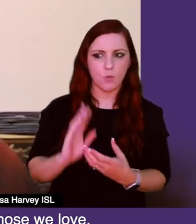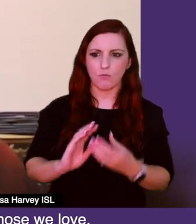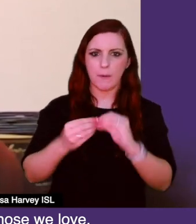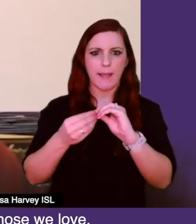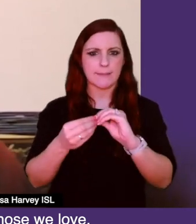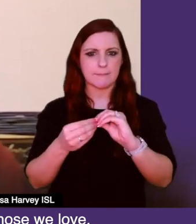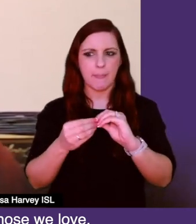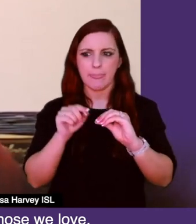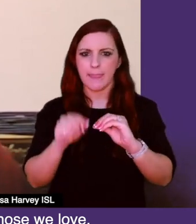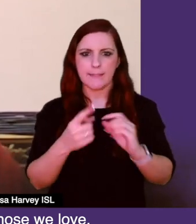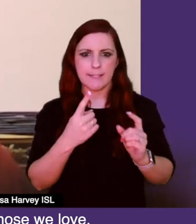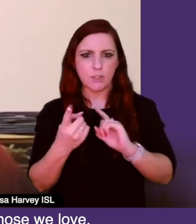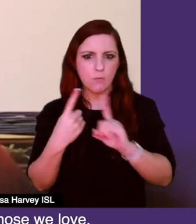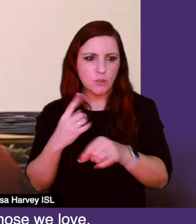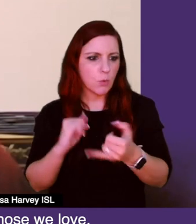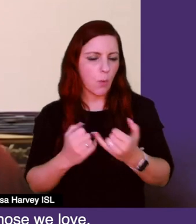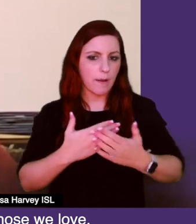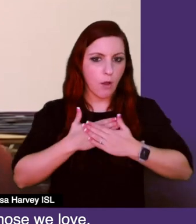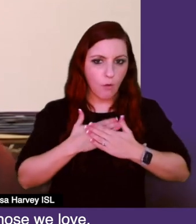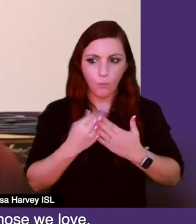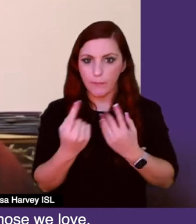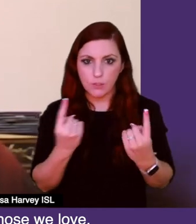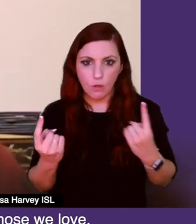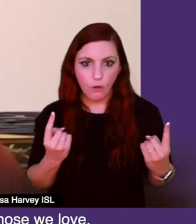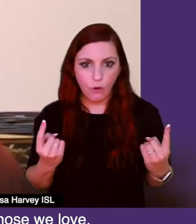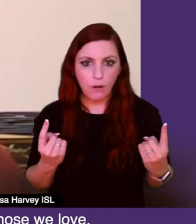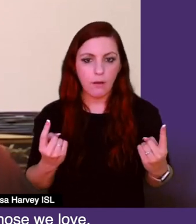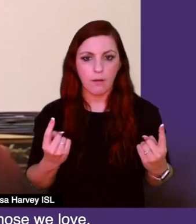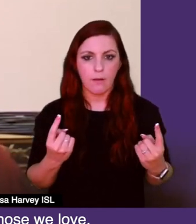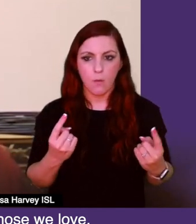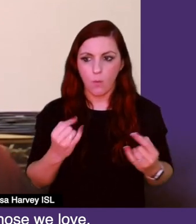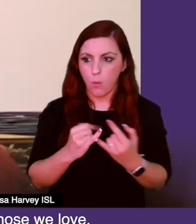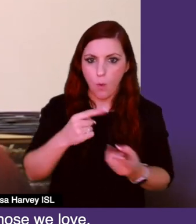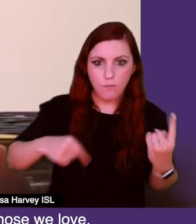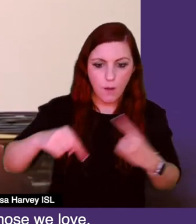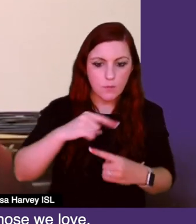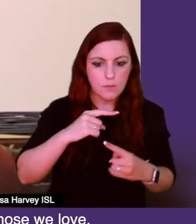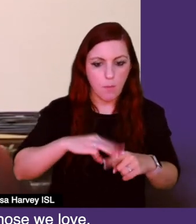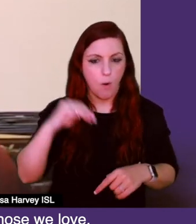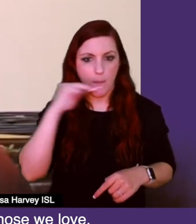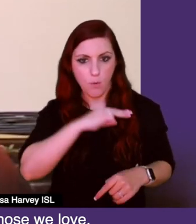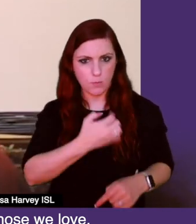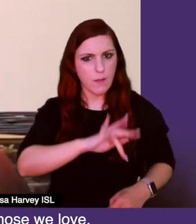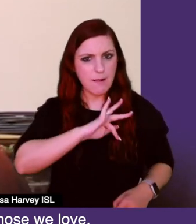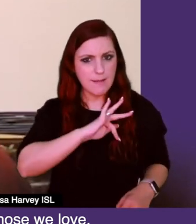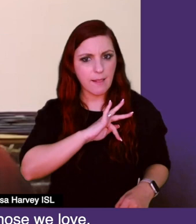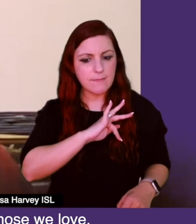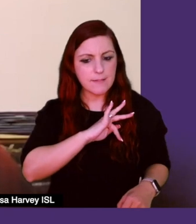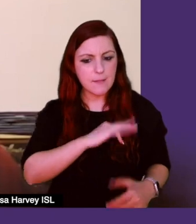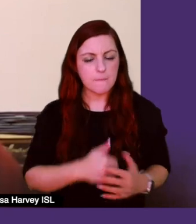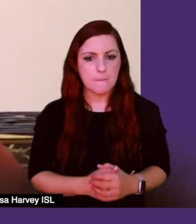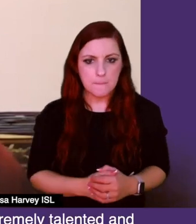create interactions with those we love, with each other, those around us, and more importantly,